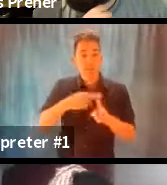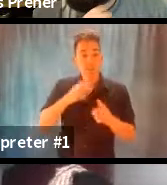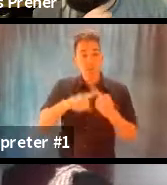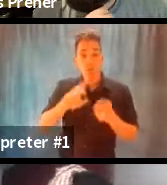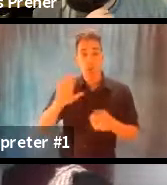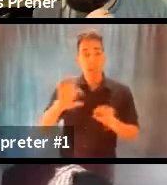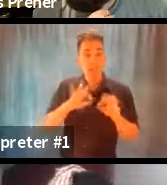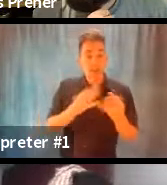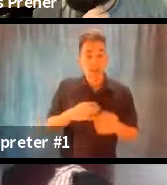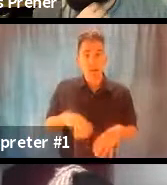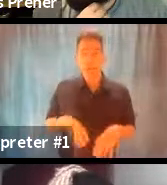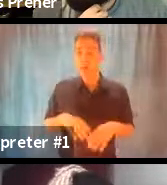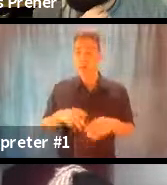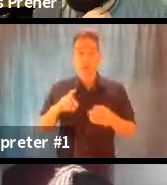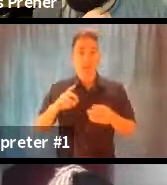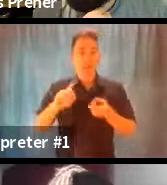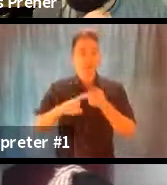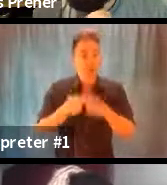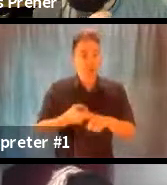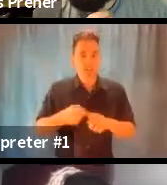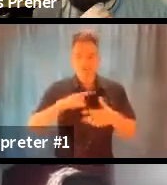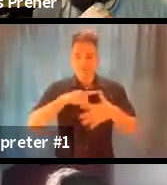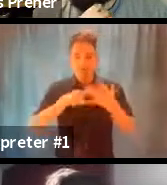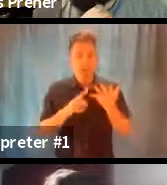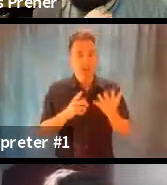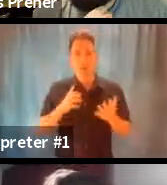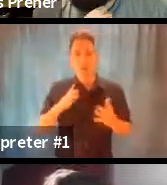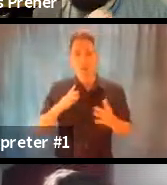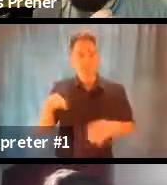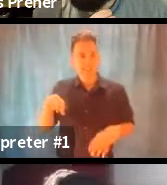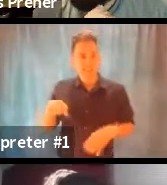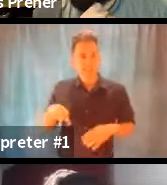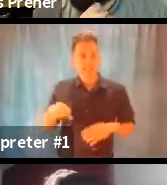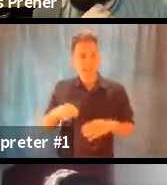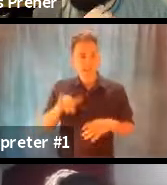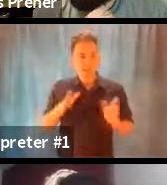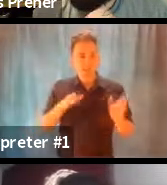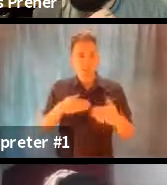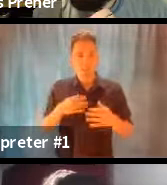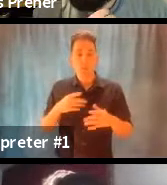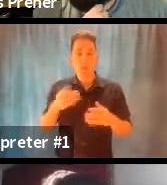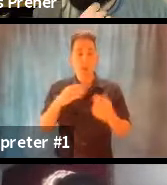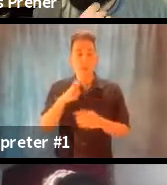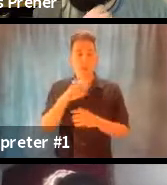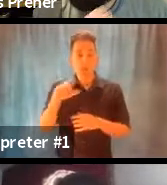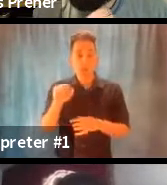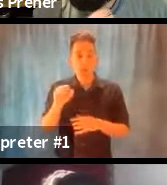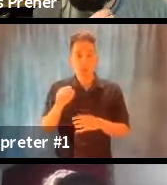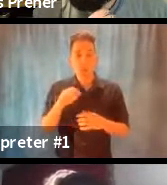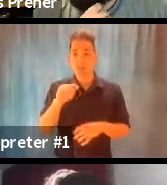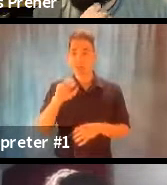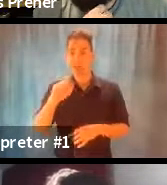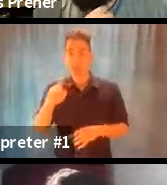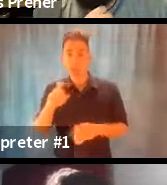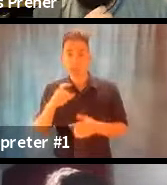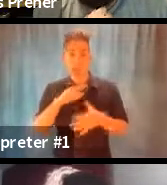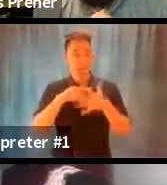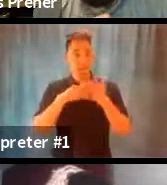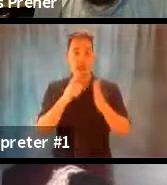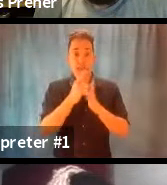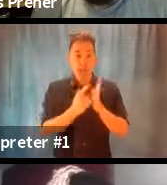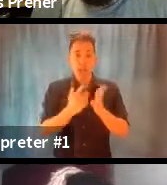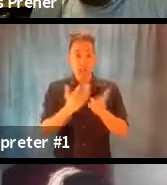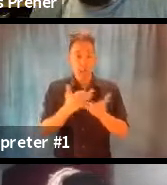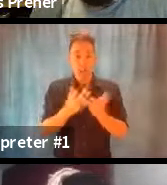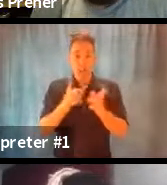members. They lease out their old homes or units downstairs from their own. They have bills, taxes, and financial obligations to banks and others who depend